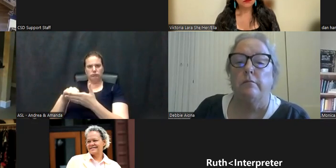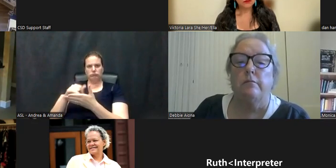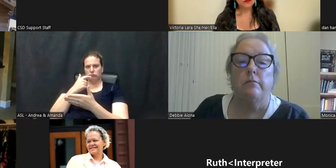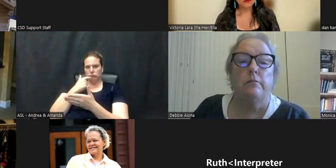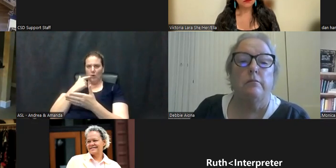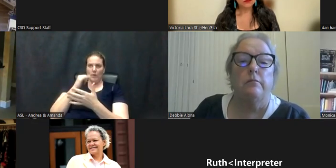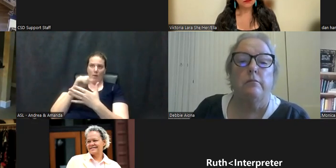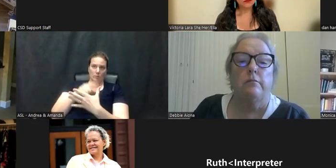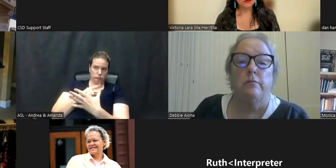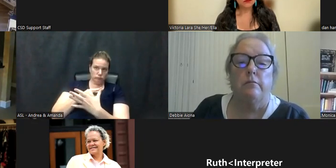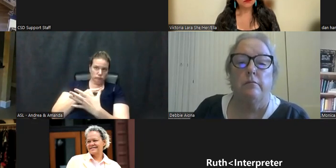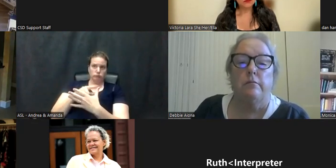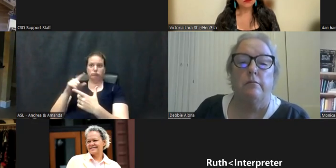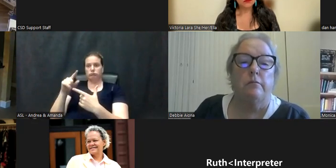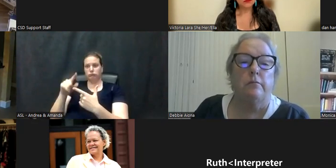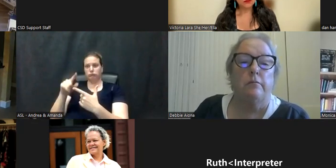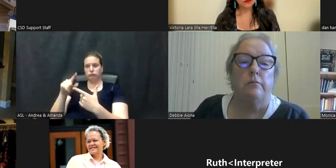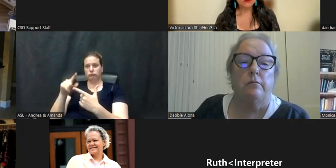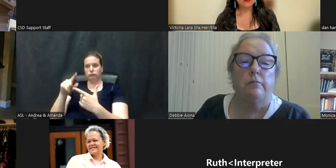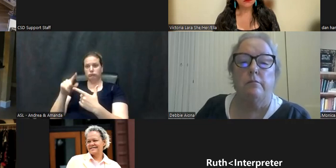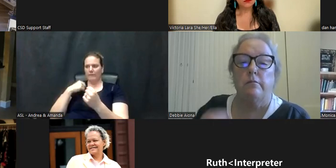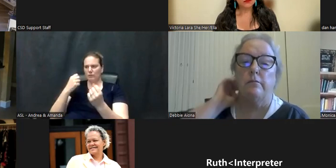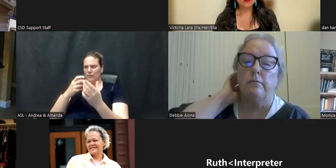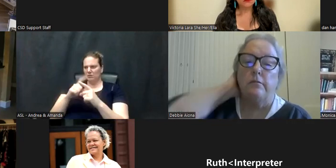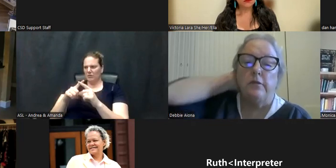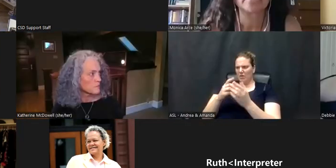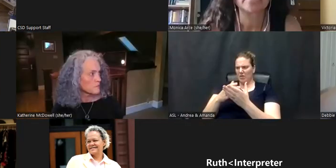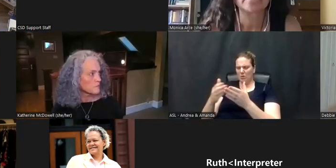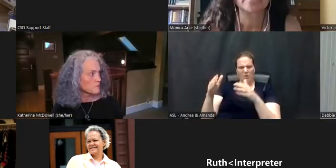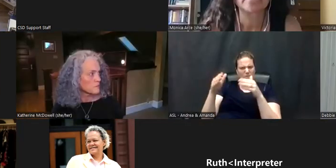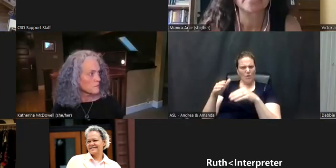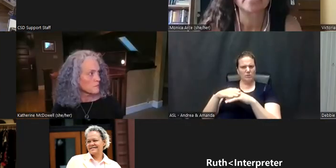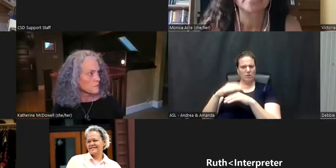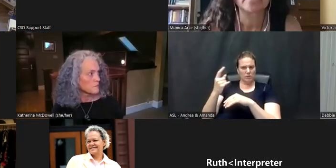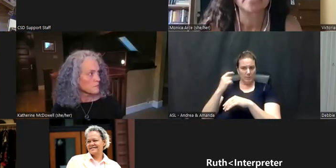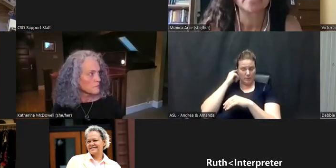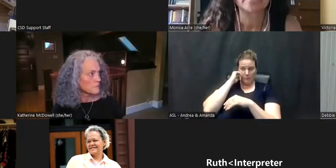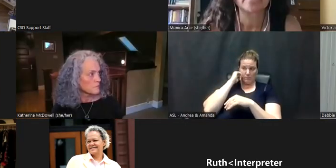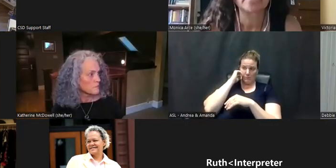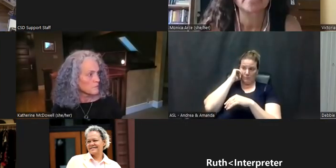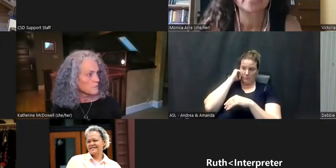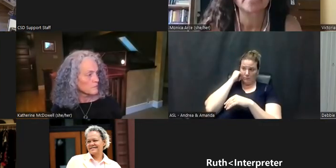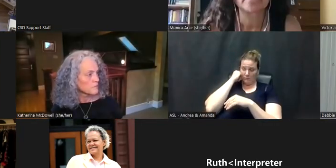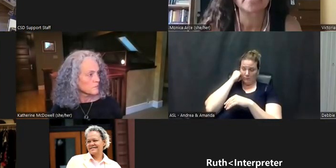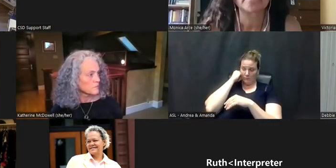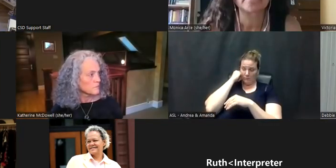that one, and not having so many different things. So we can focus on something. So Angie and I are also going to be working on that.